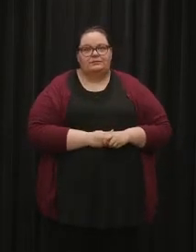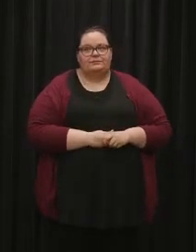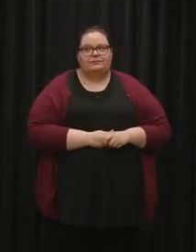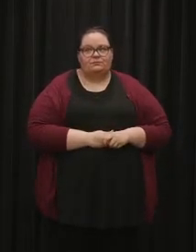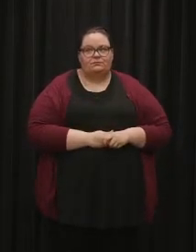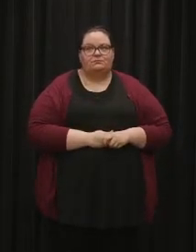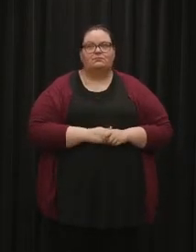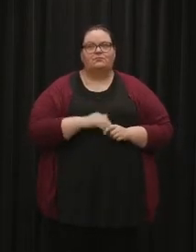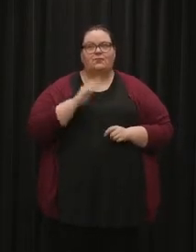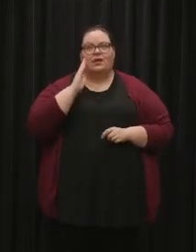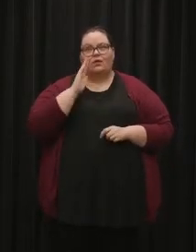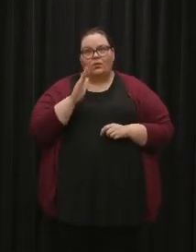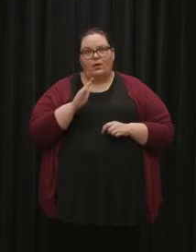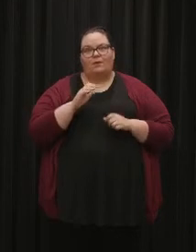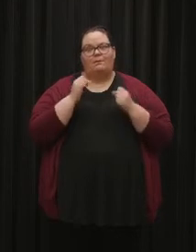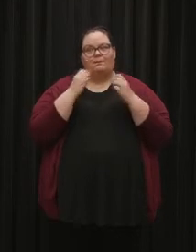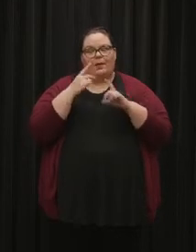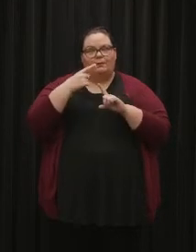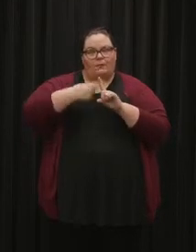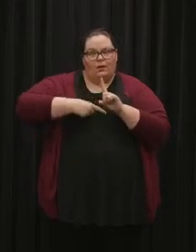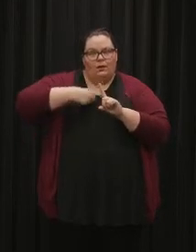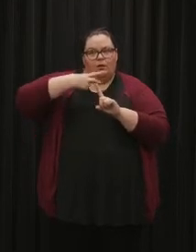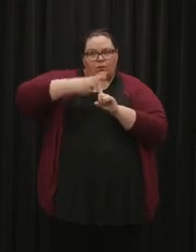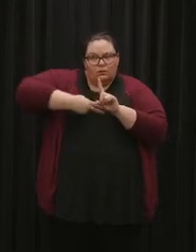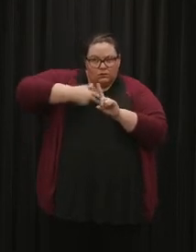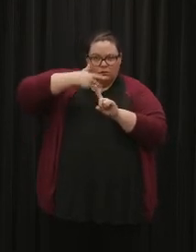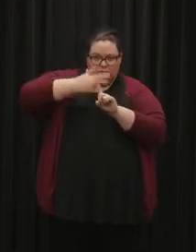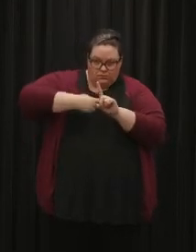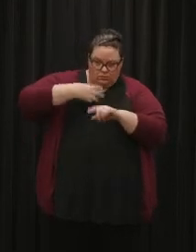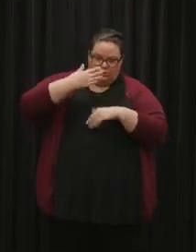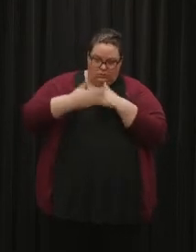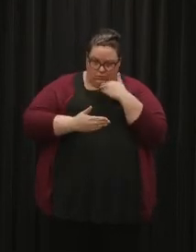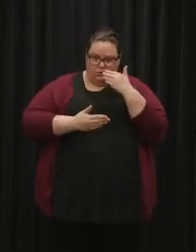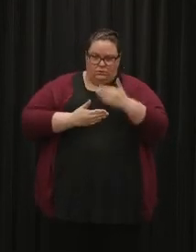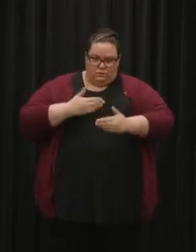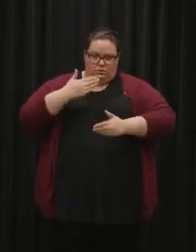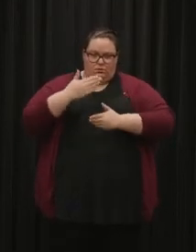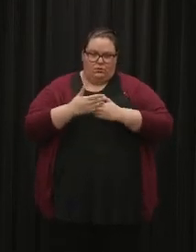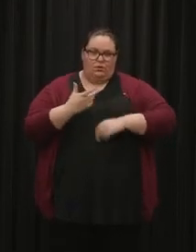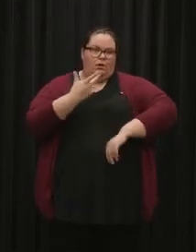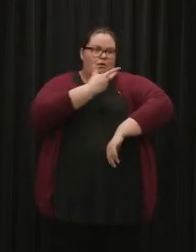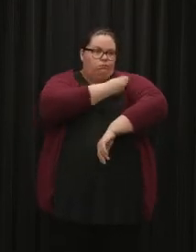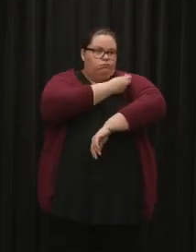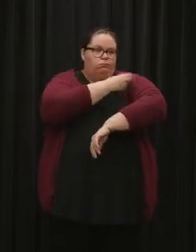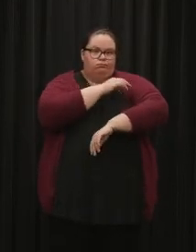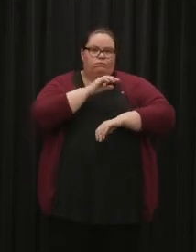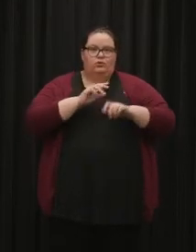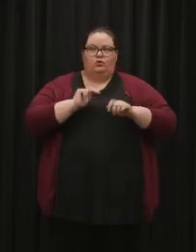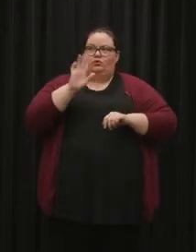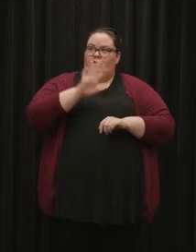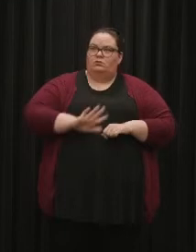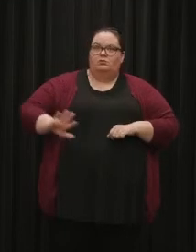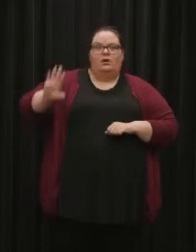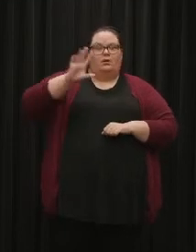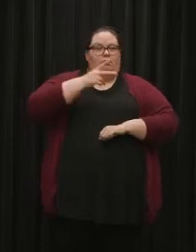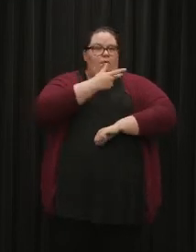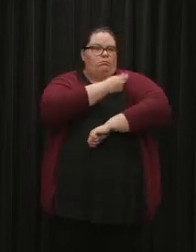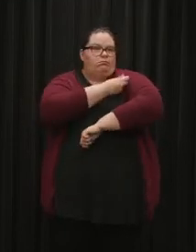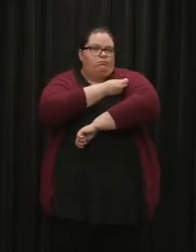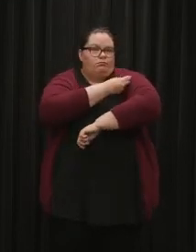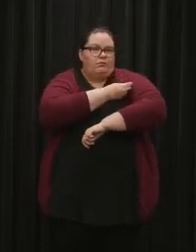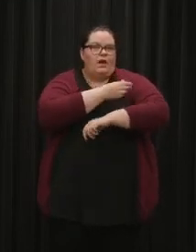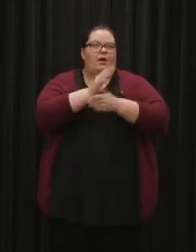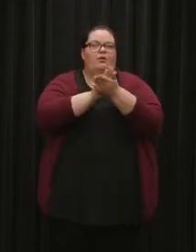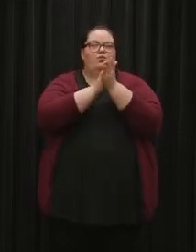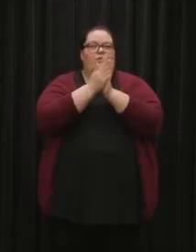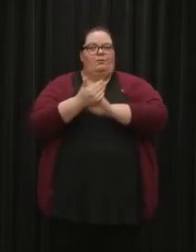It's going to take many months. This is going to be a process before enough of the population is vaccinated and we're able to move